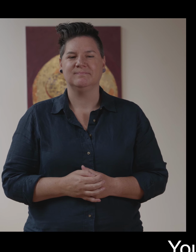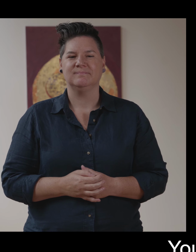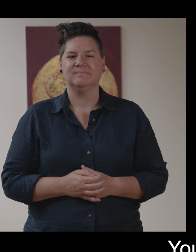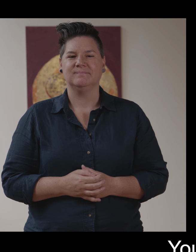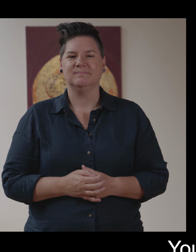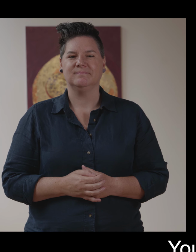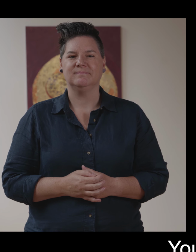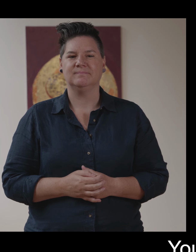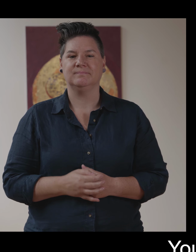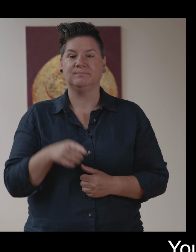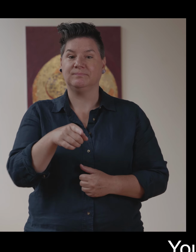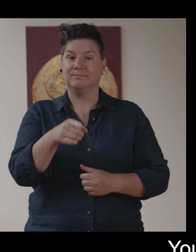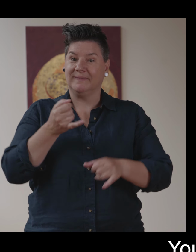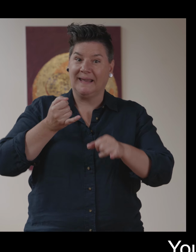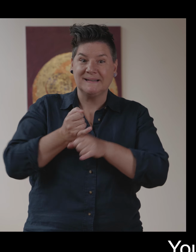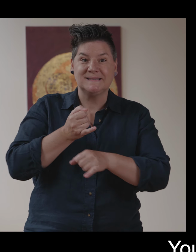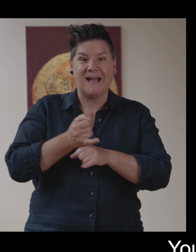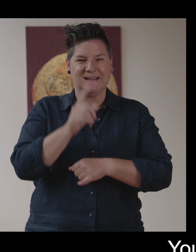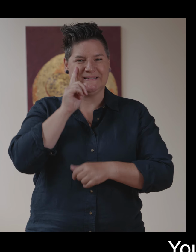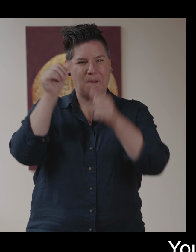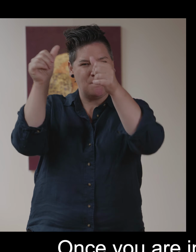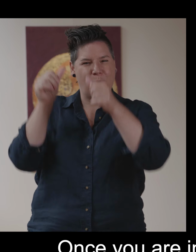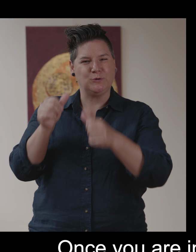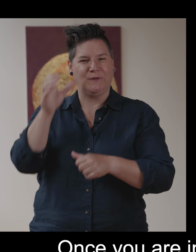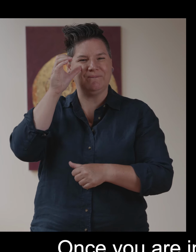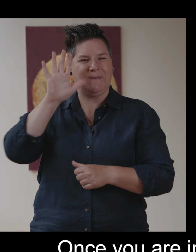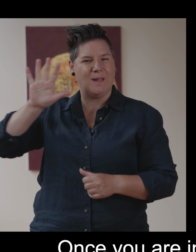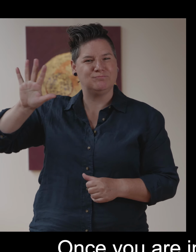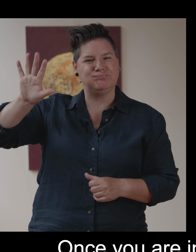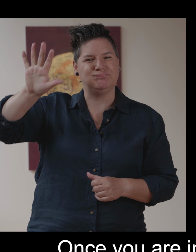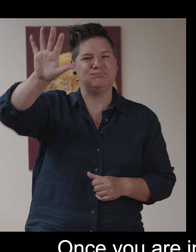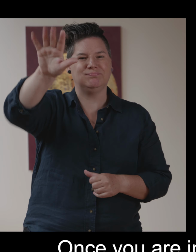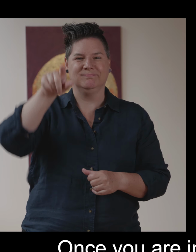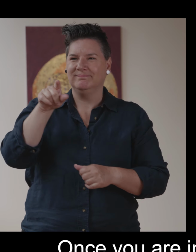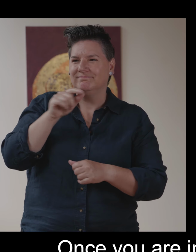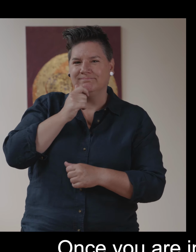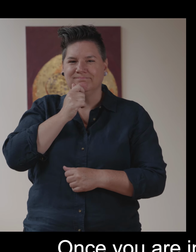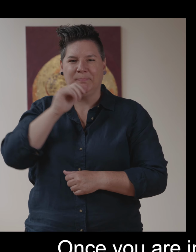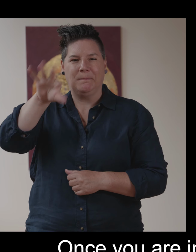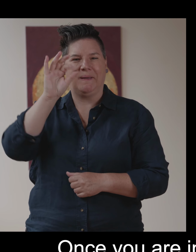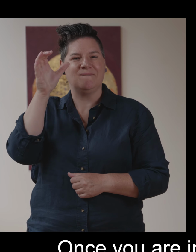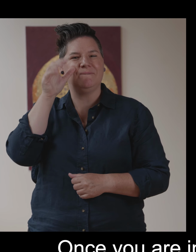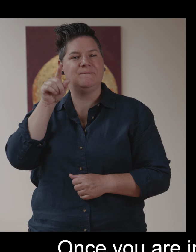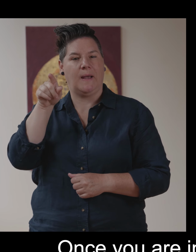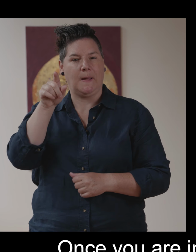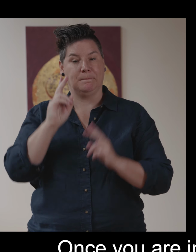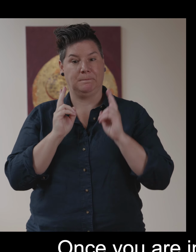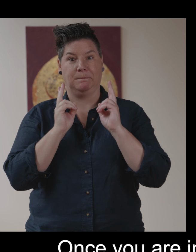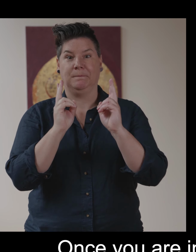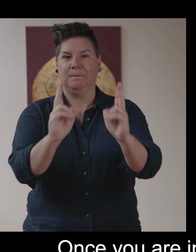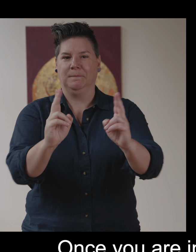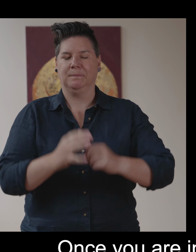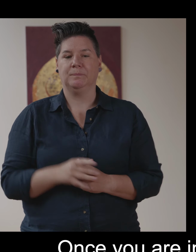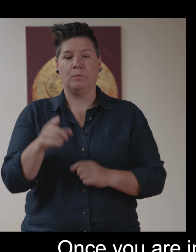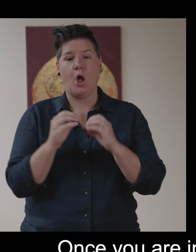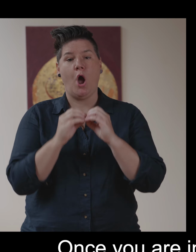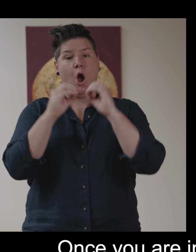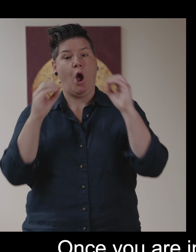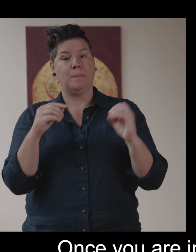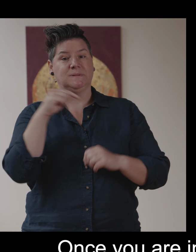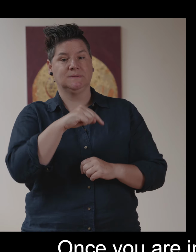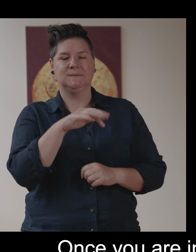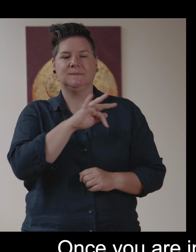use this or simply push the door to enter. Once you are inside you will find posters for all the forthcoming films advertised along the wall in the hallway.